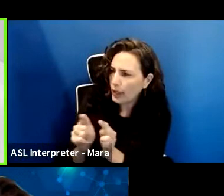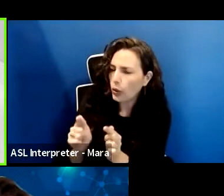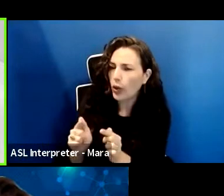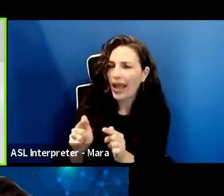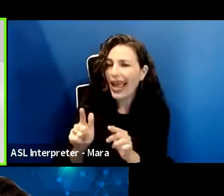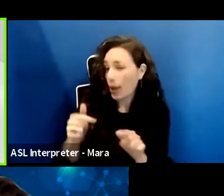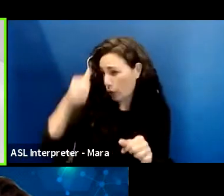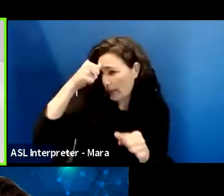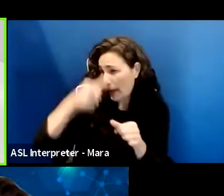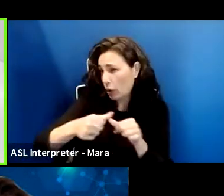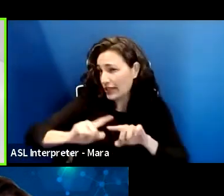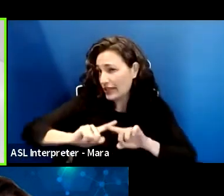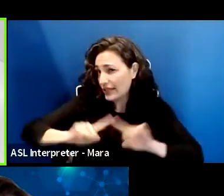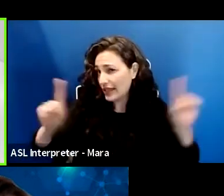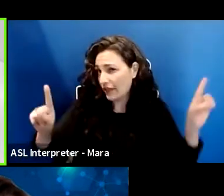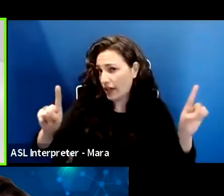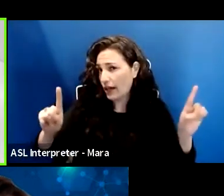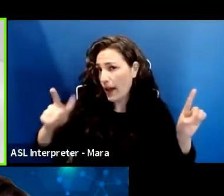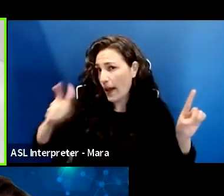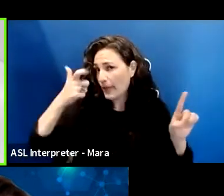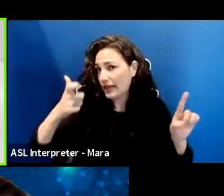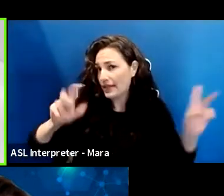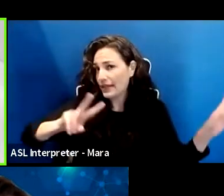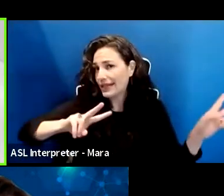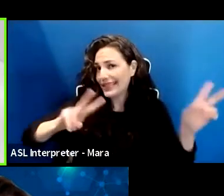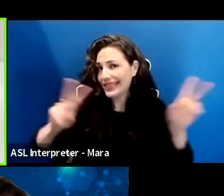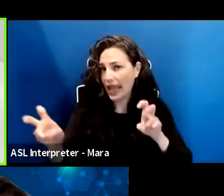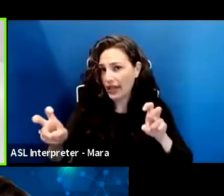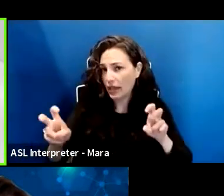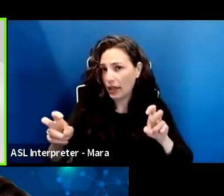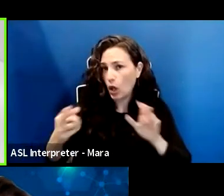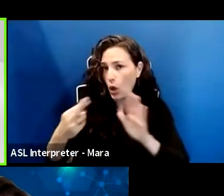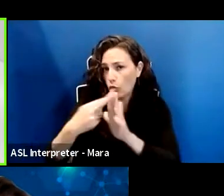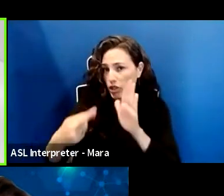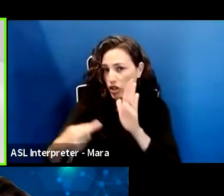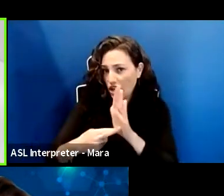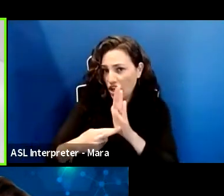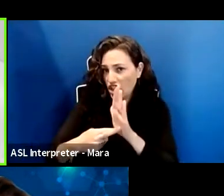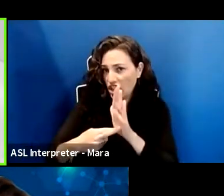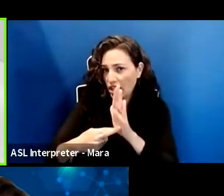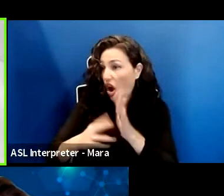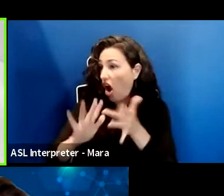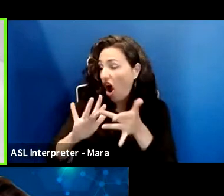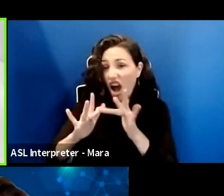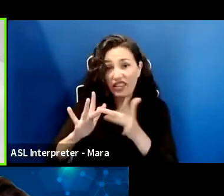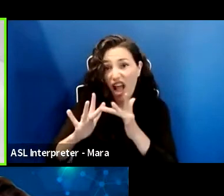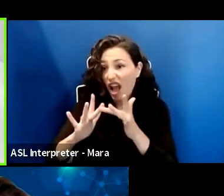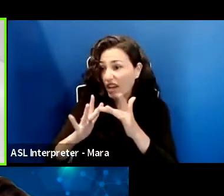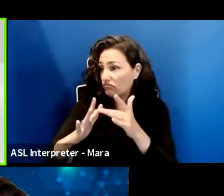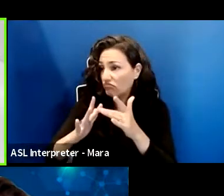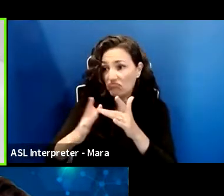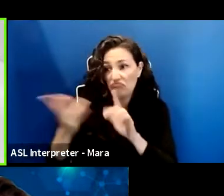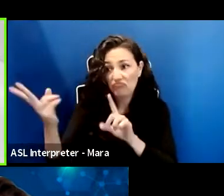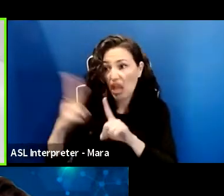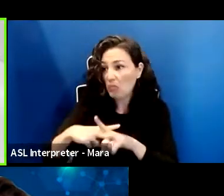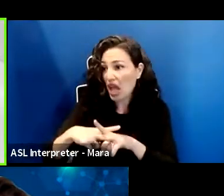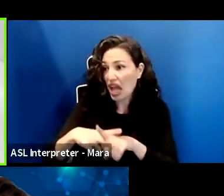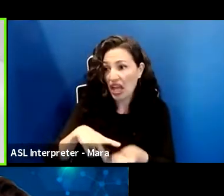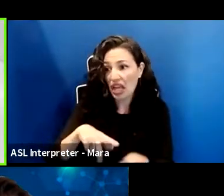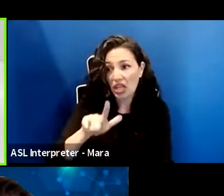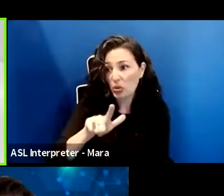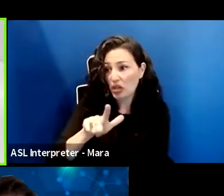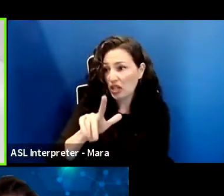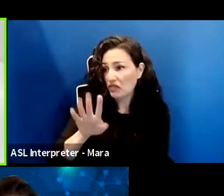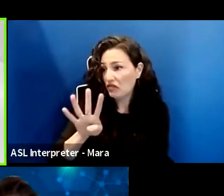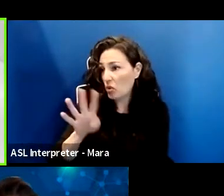there's a title registration and you do it all completely online. It's so streamlined and you can do it 24 hours, 7 days a week,